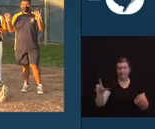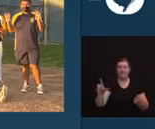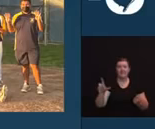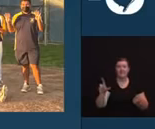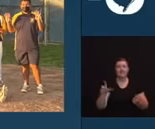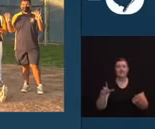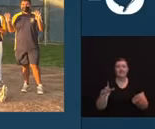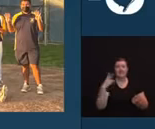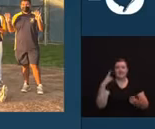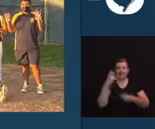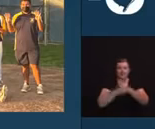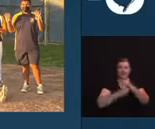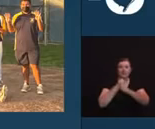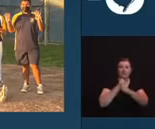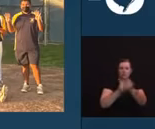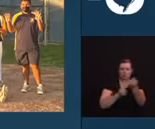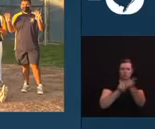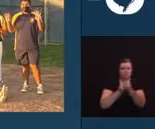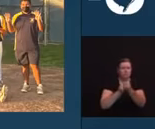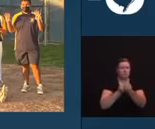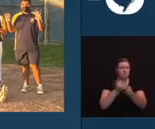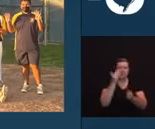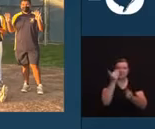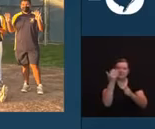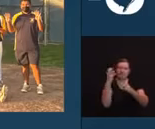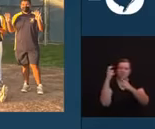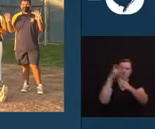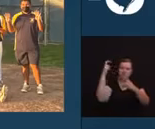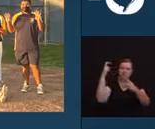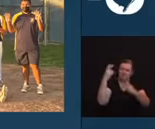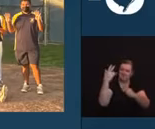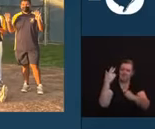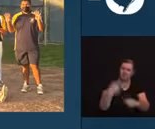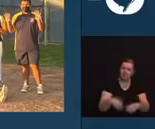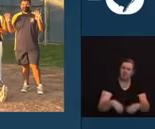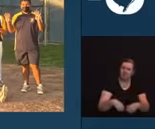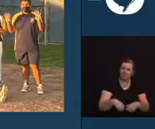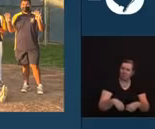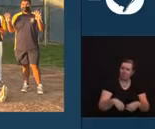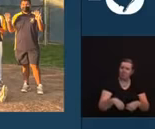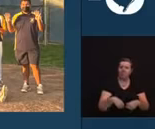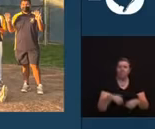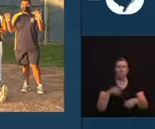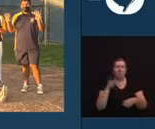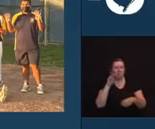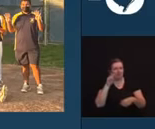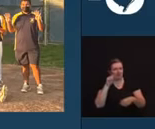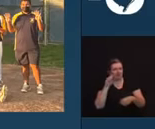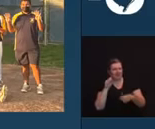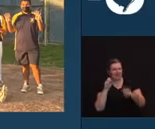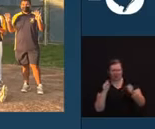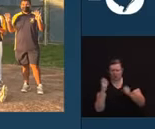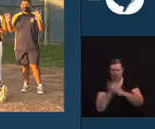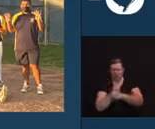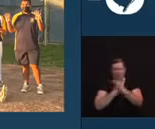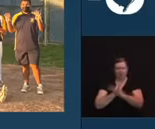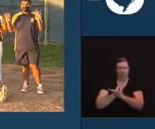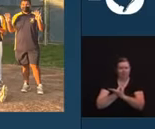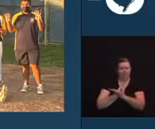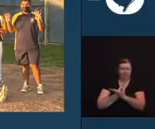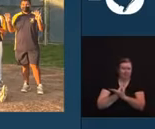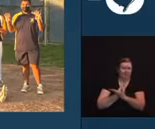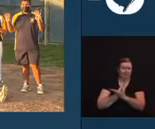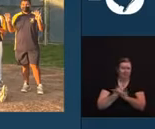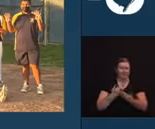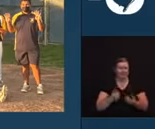15 championships. The Mets could have used him. He was a friend to many and a mentor and father figure to many more. He